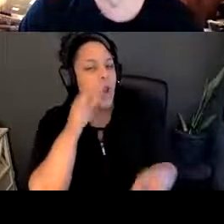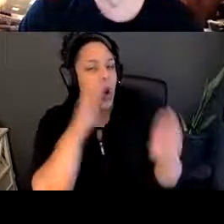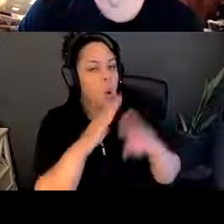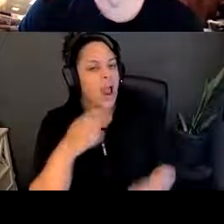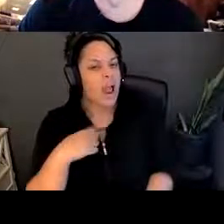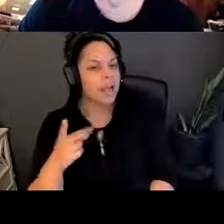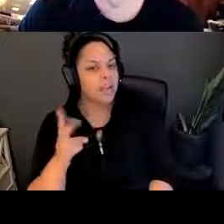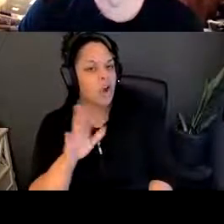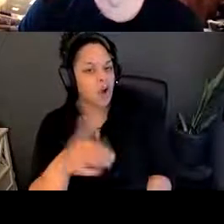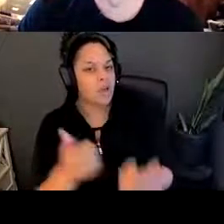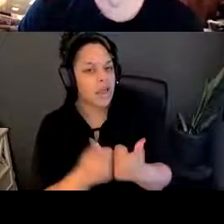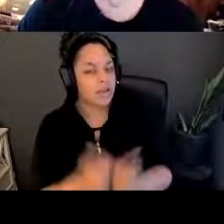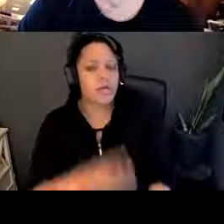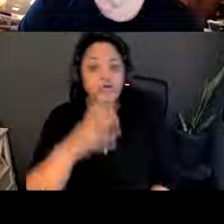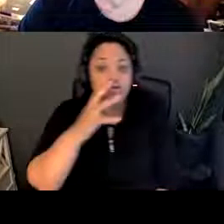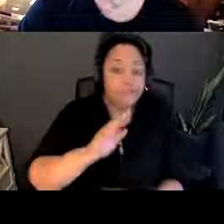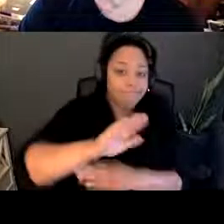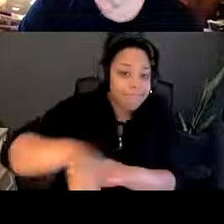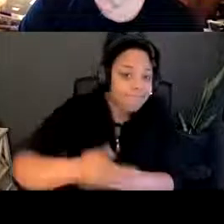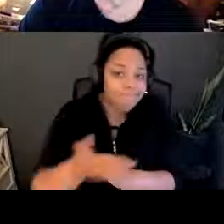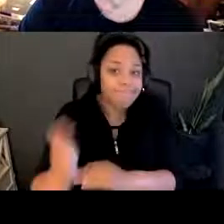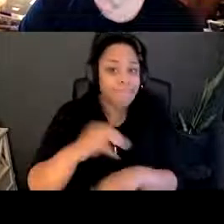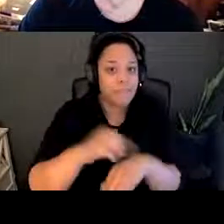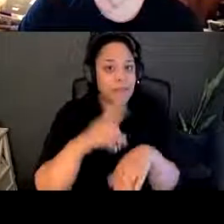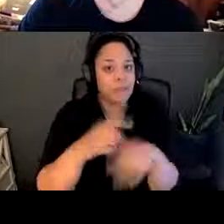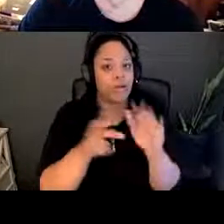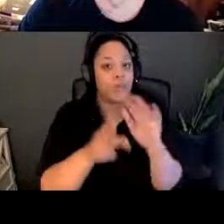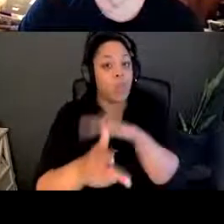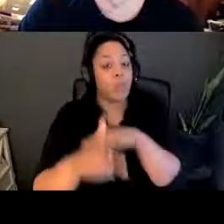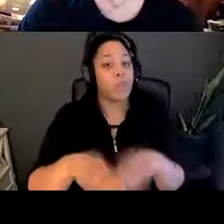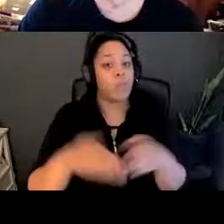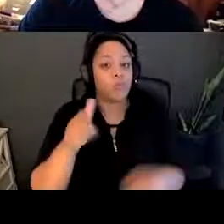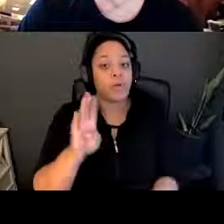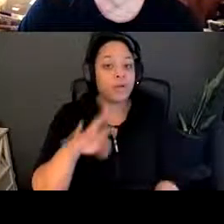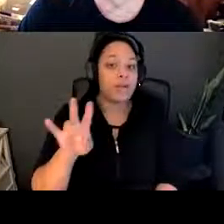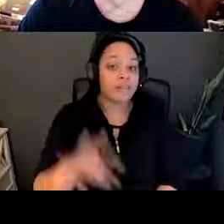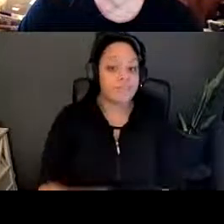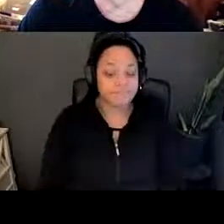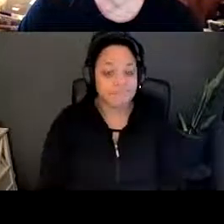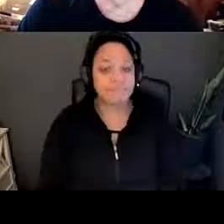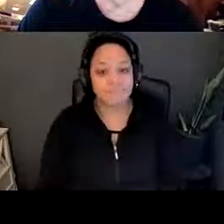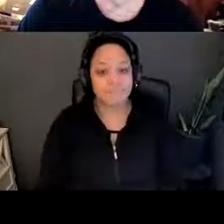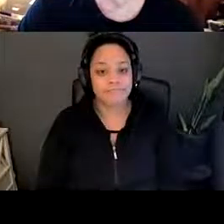the game. Crave as late as you want. Many McDonald's drive-thrus are now open 24 hours.